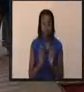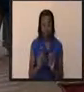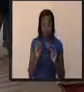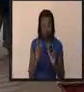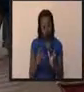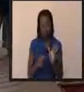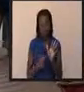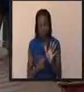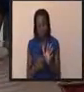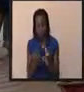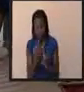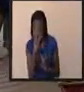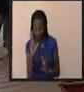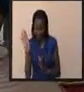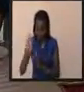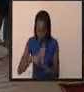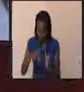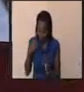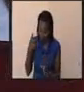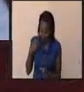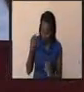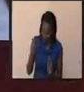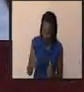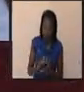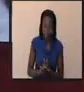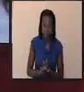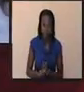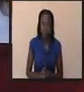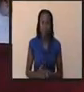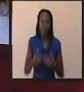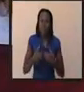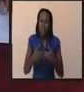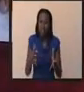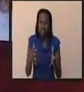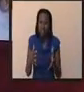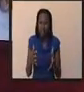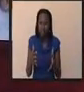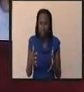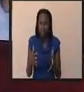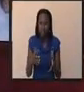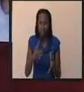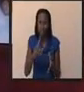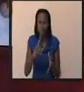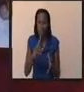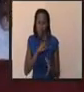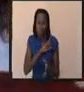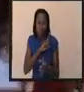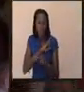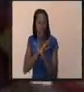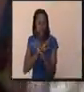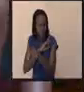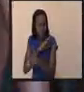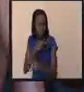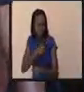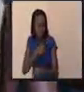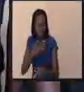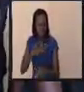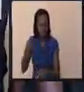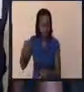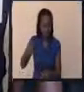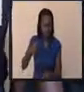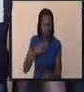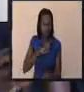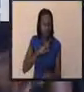Okay, now everybody come. Okay, now let me start with a concern of why she is a girl and I'm a